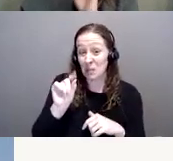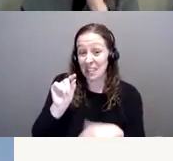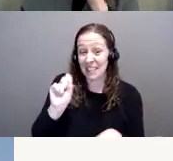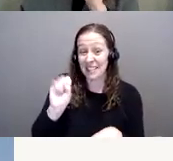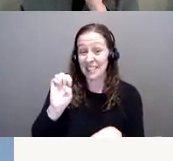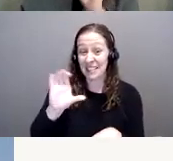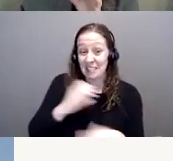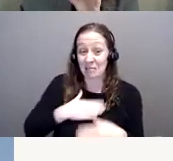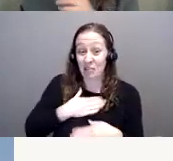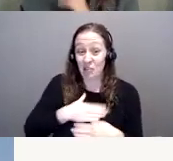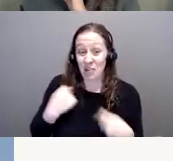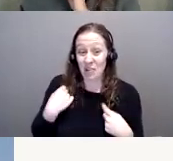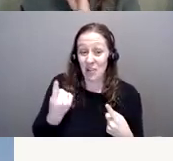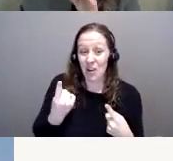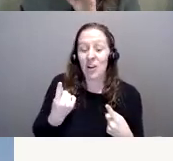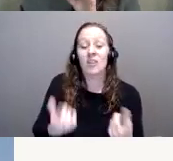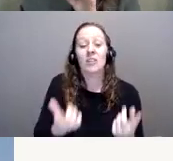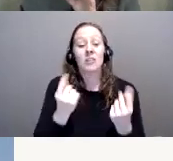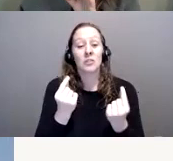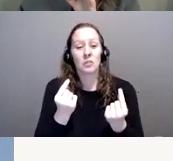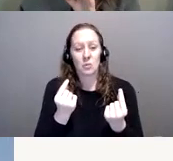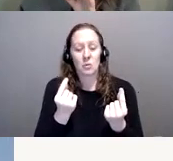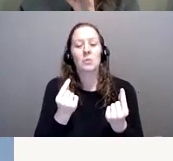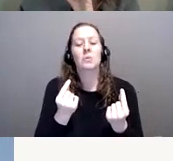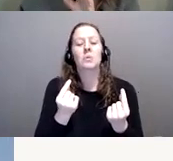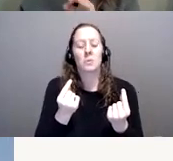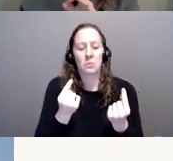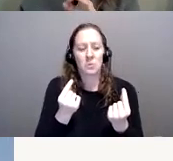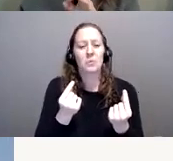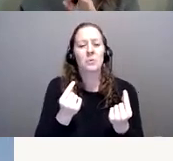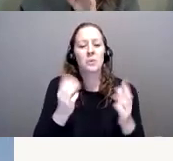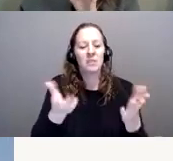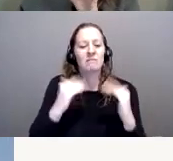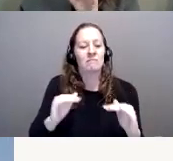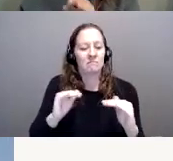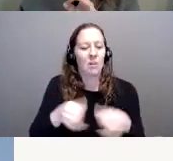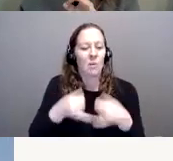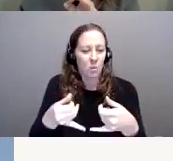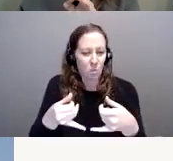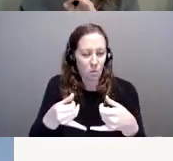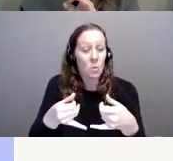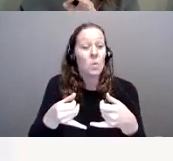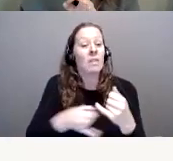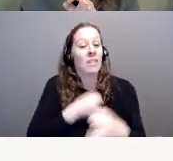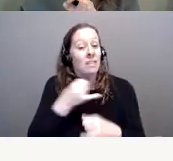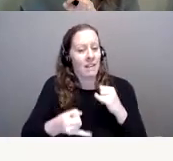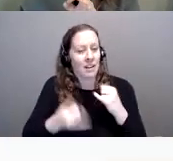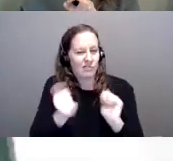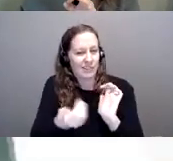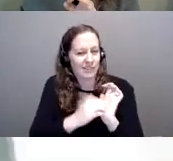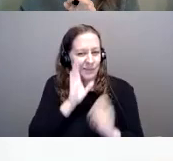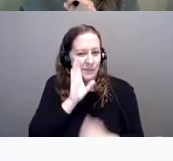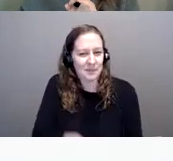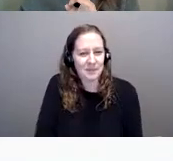got. What we'll do is we'll jump right into the awards right now and try this again at the end.